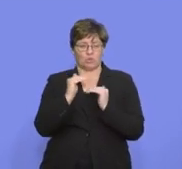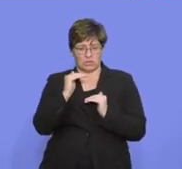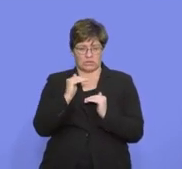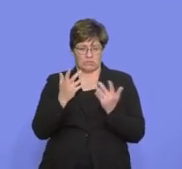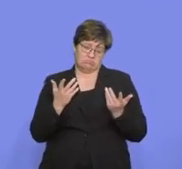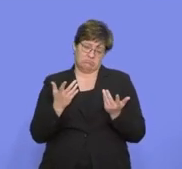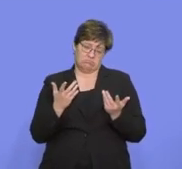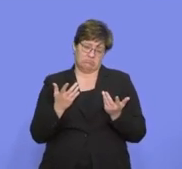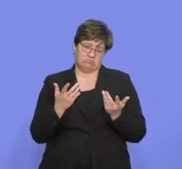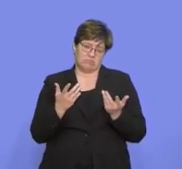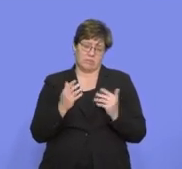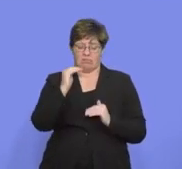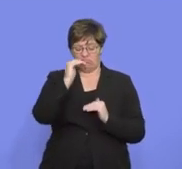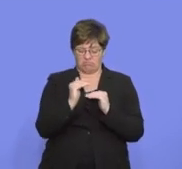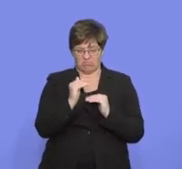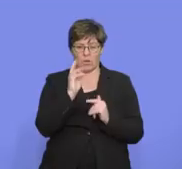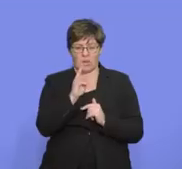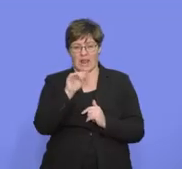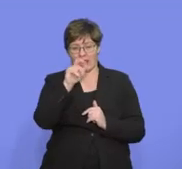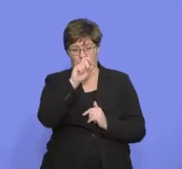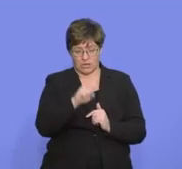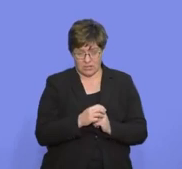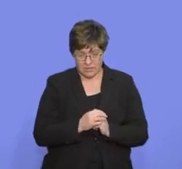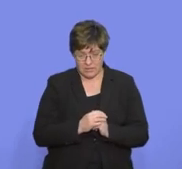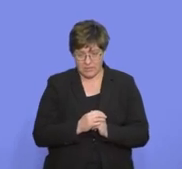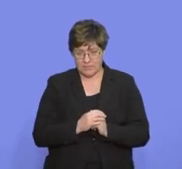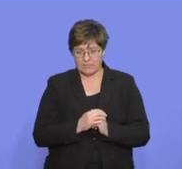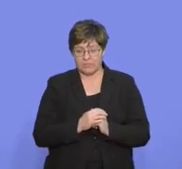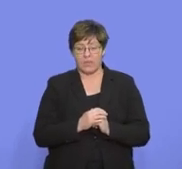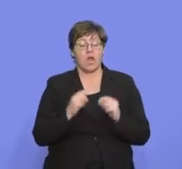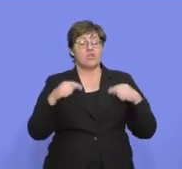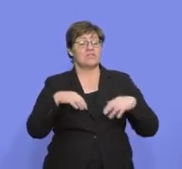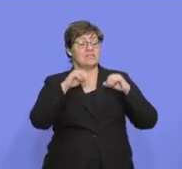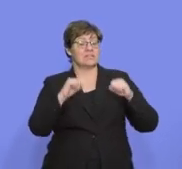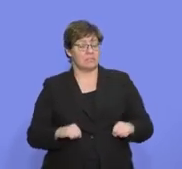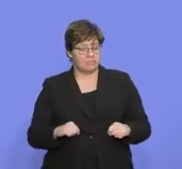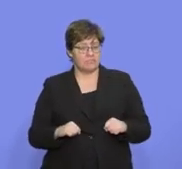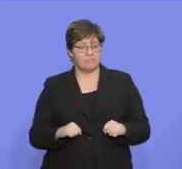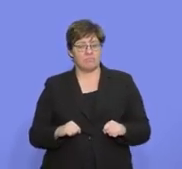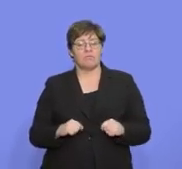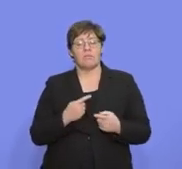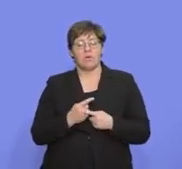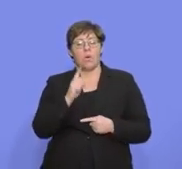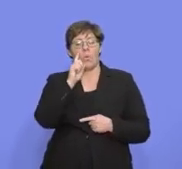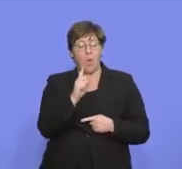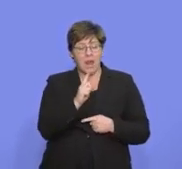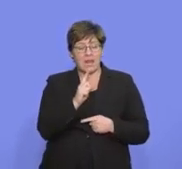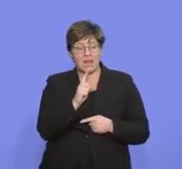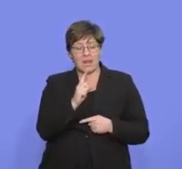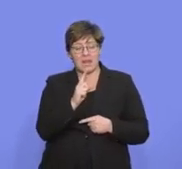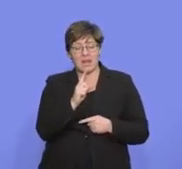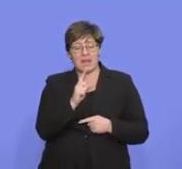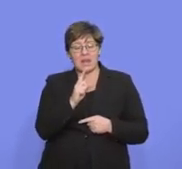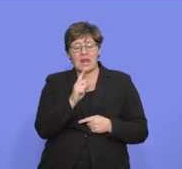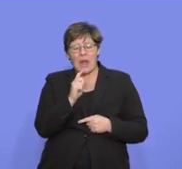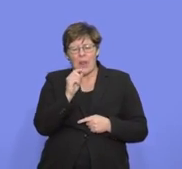you're only 1 meter long, your axon won't be that long, right? Our nervous system allows for a 1 millisecond response